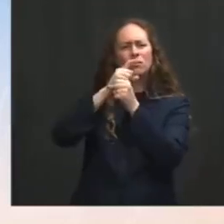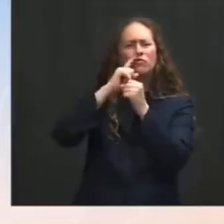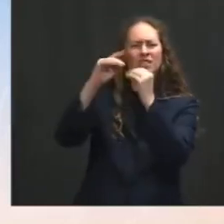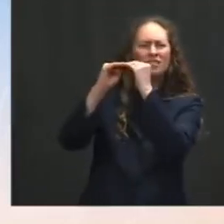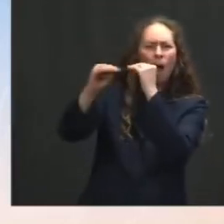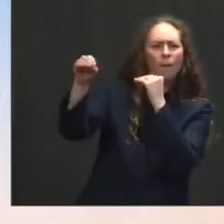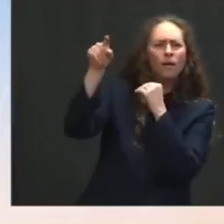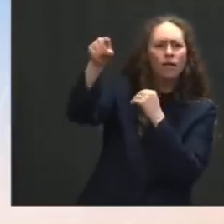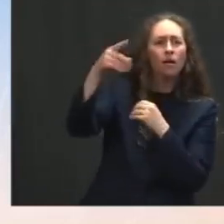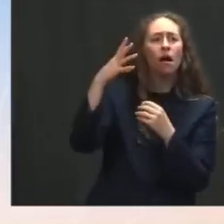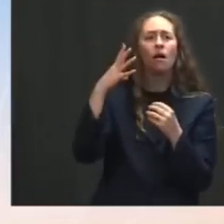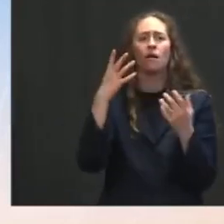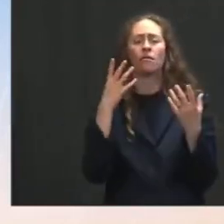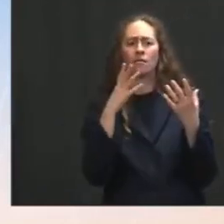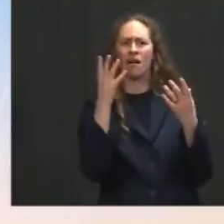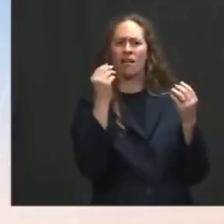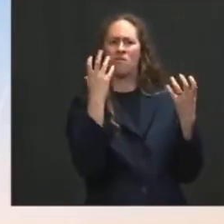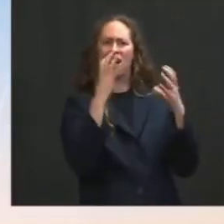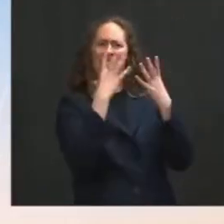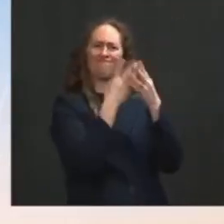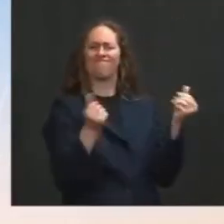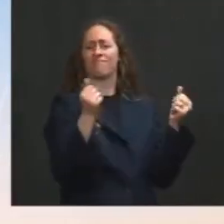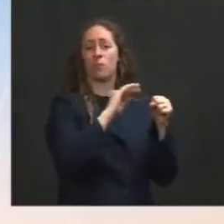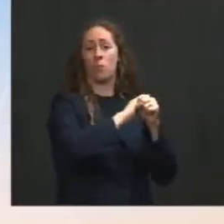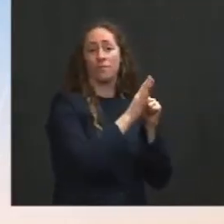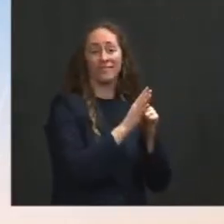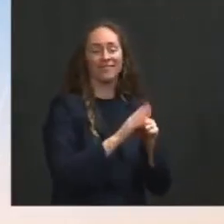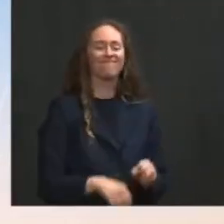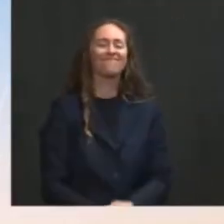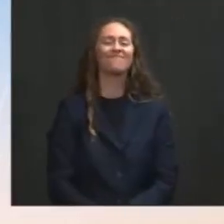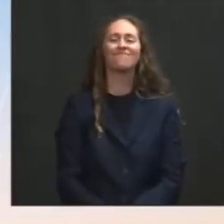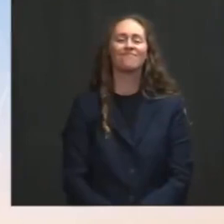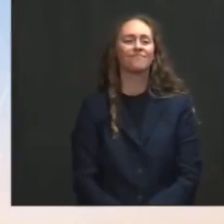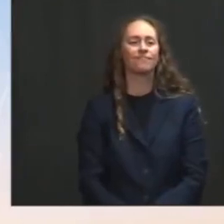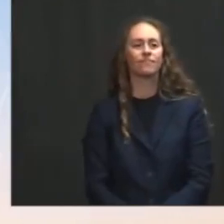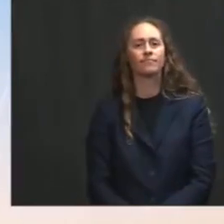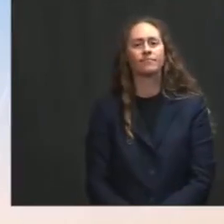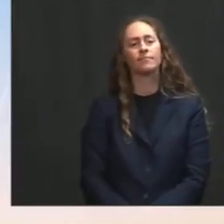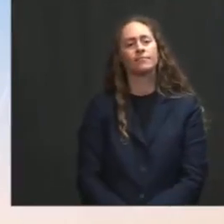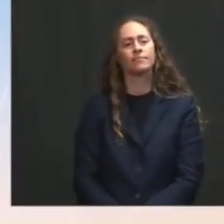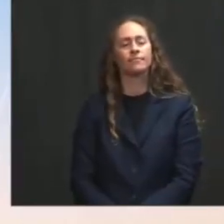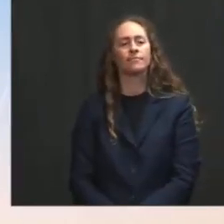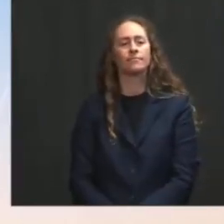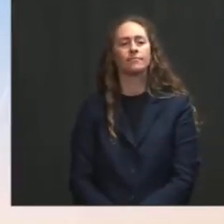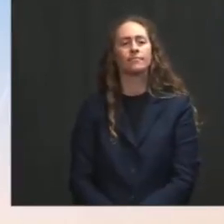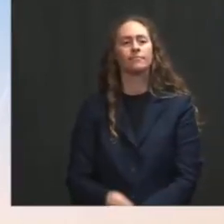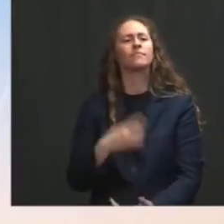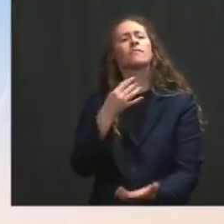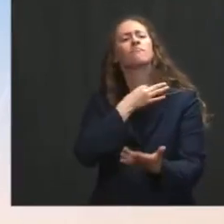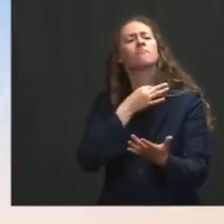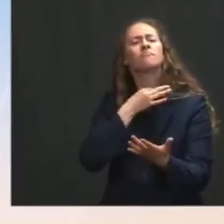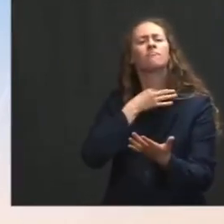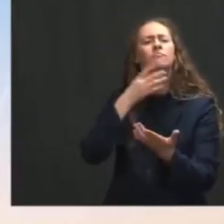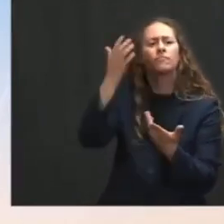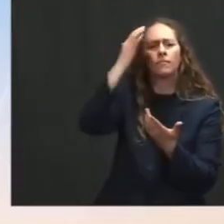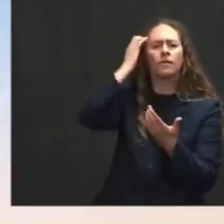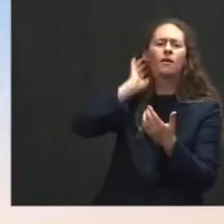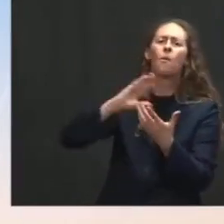COVID-19. Go ahead, Alex. Thanks, Jen. Can you talk a little bit more about this request for tech companies to be more aggressive in